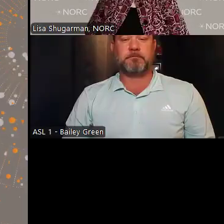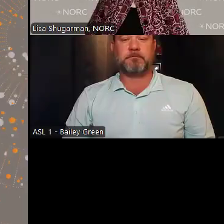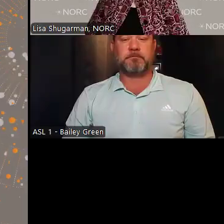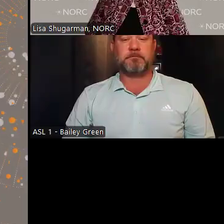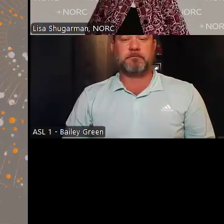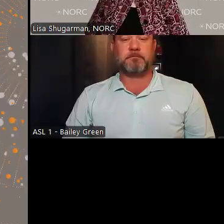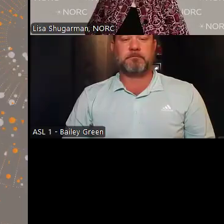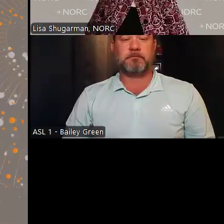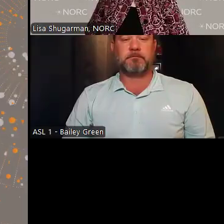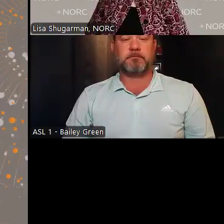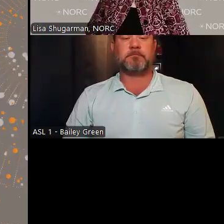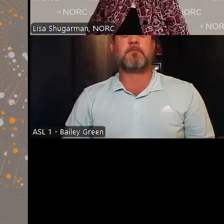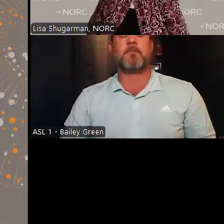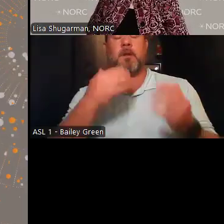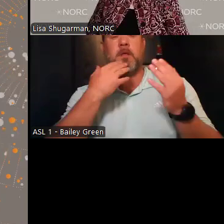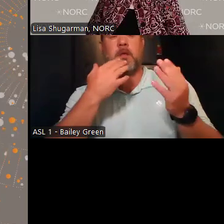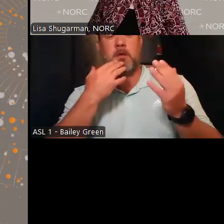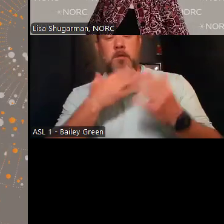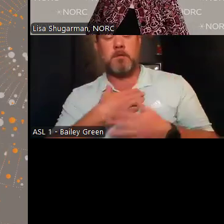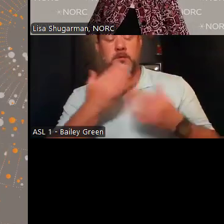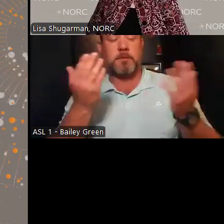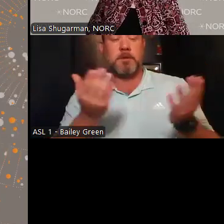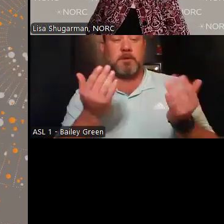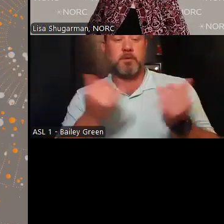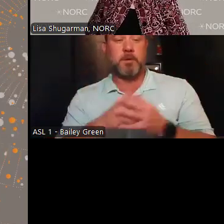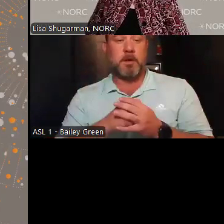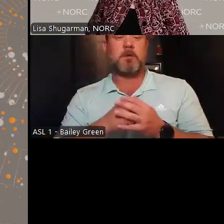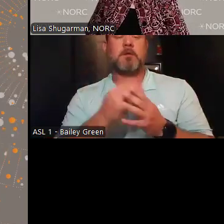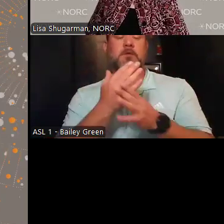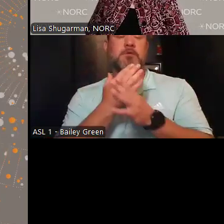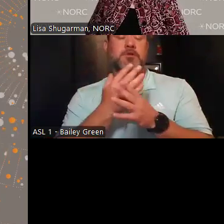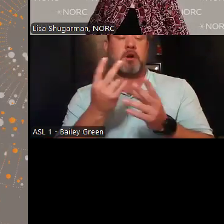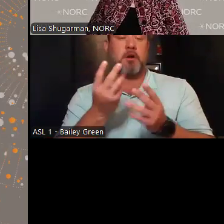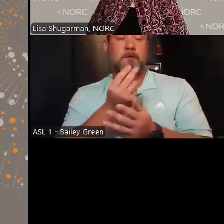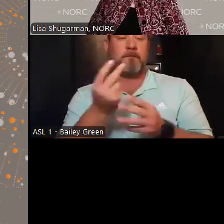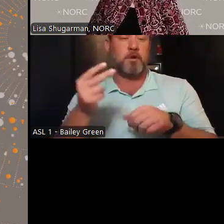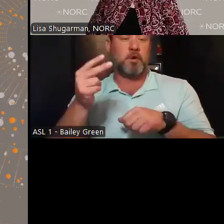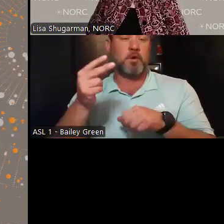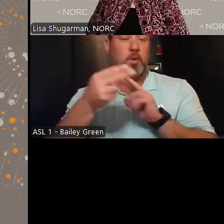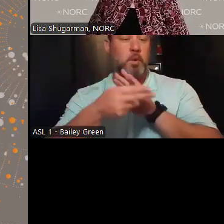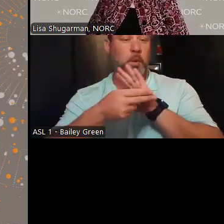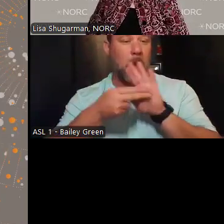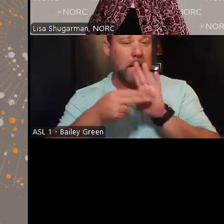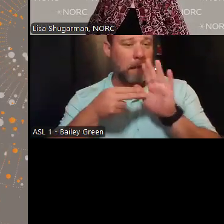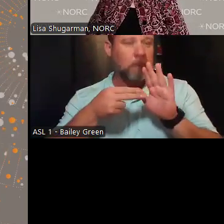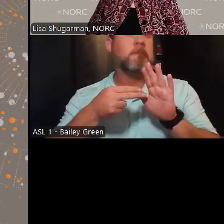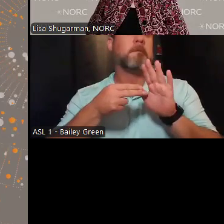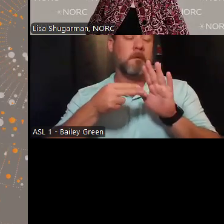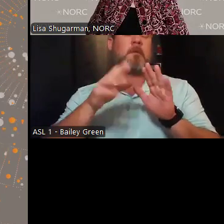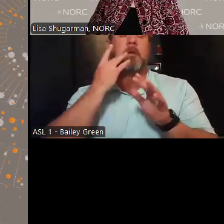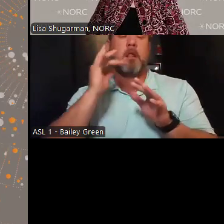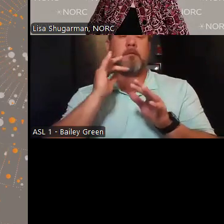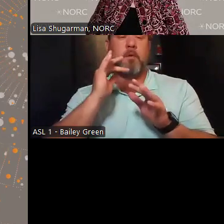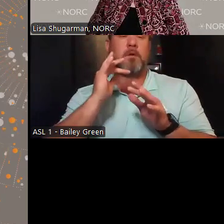you, Miranda. I'm really pleased to be with you guys today and to share a few highlights from NORC's recent survey exploring California